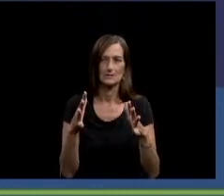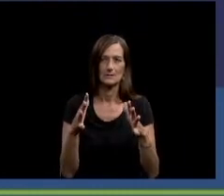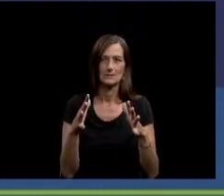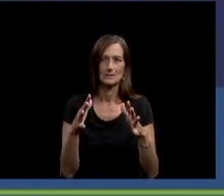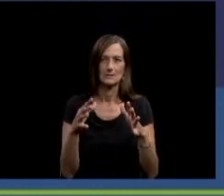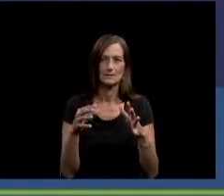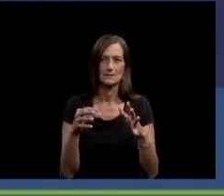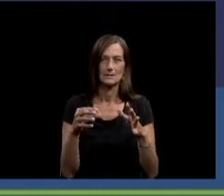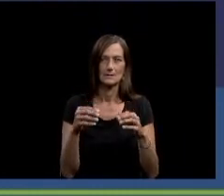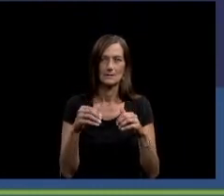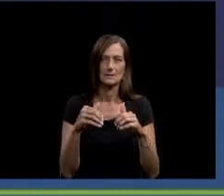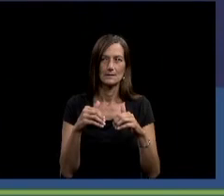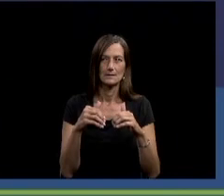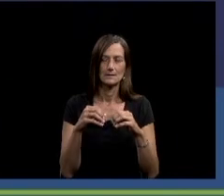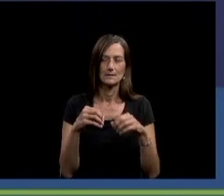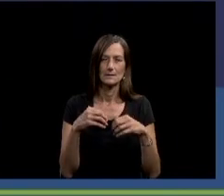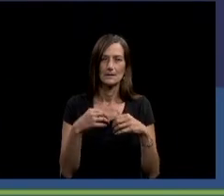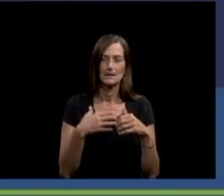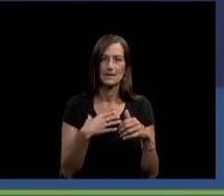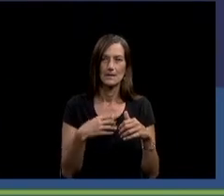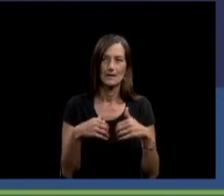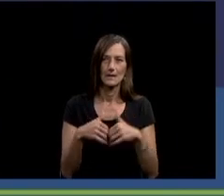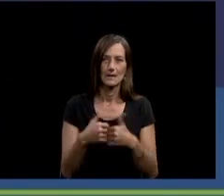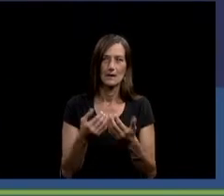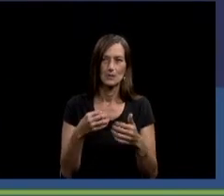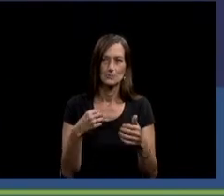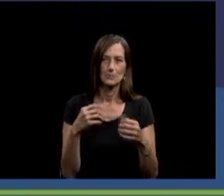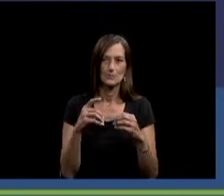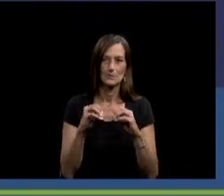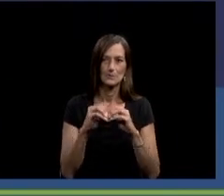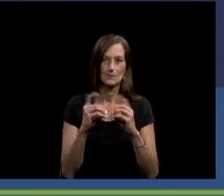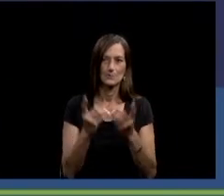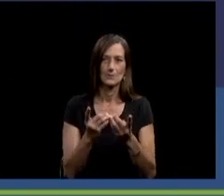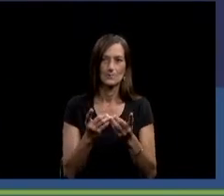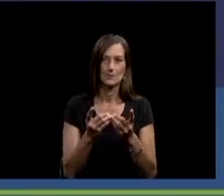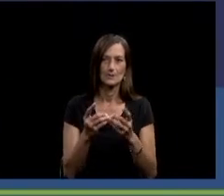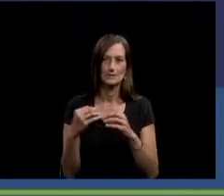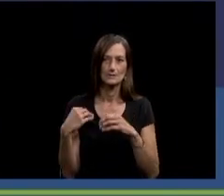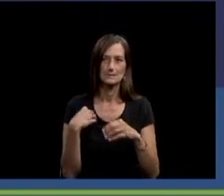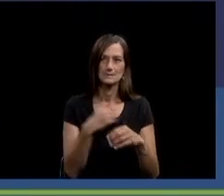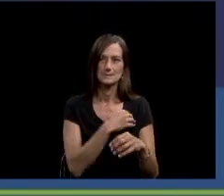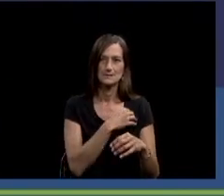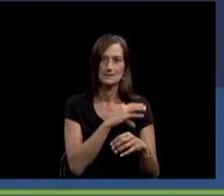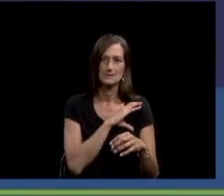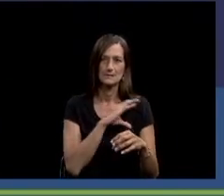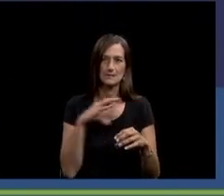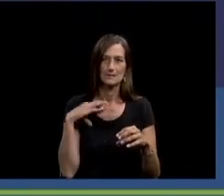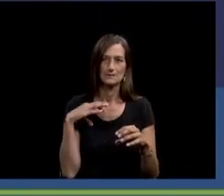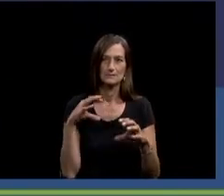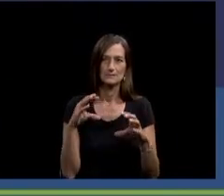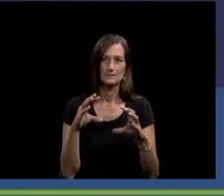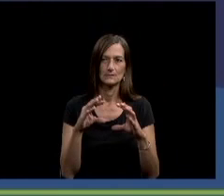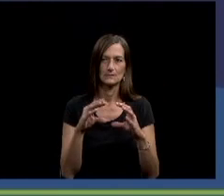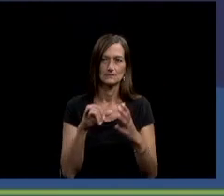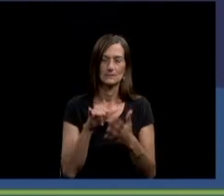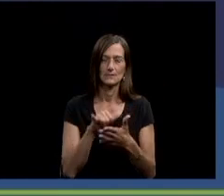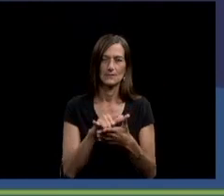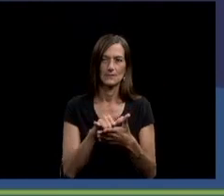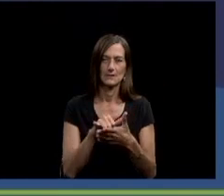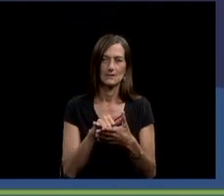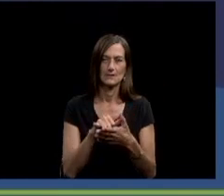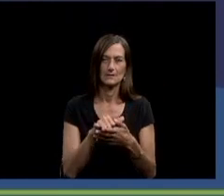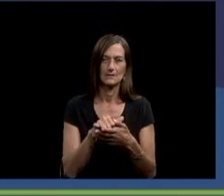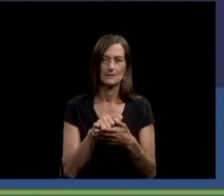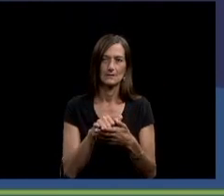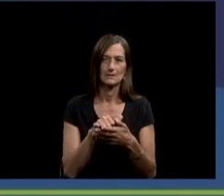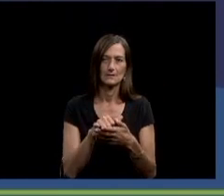city, as a council, and as a department, that we that if those principles are violated,